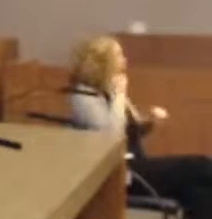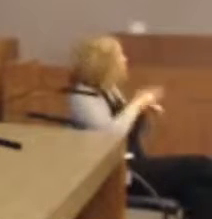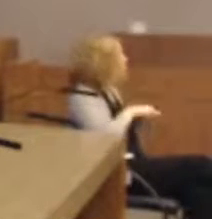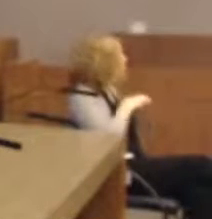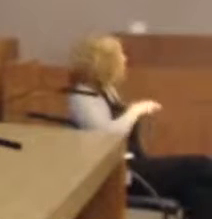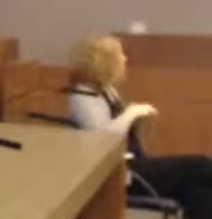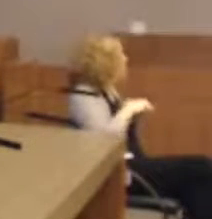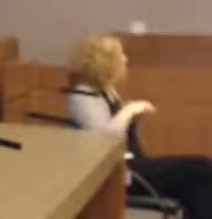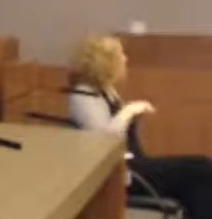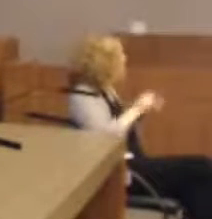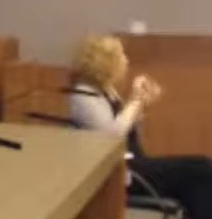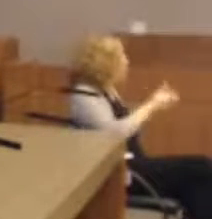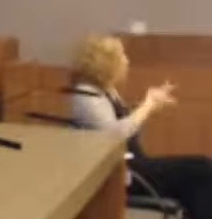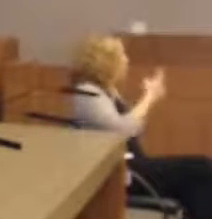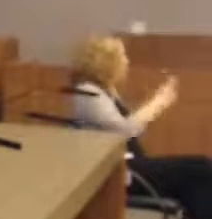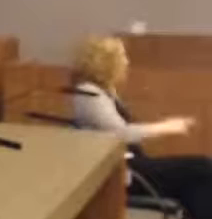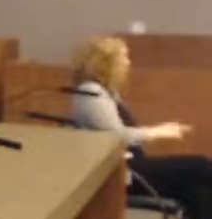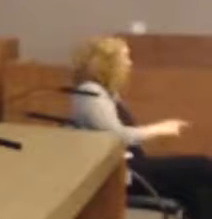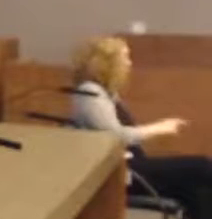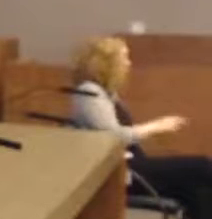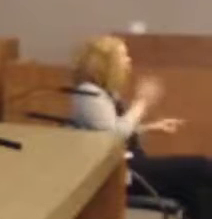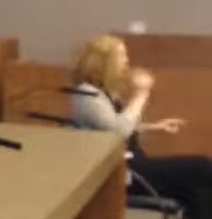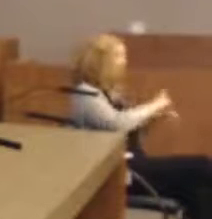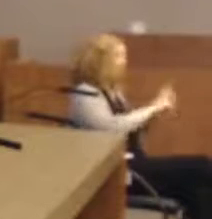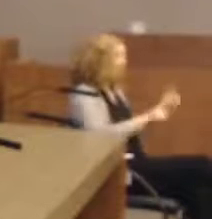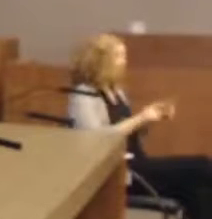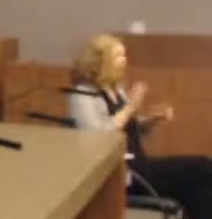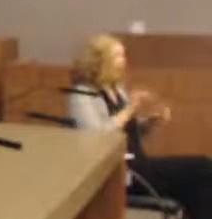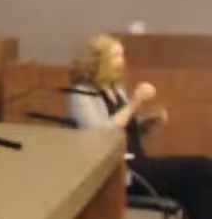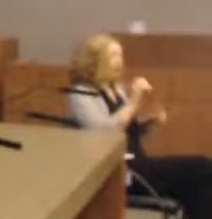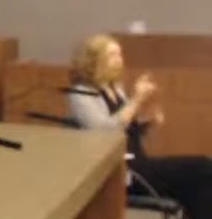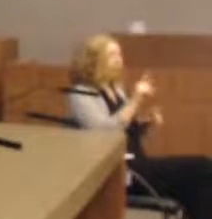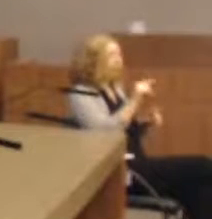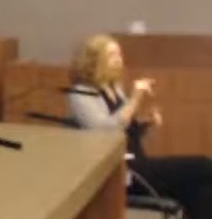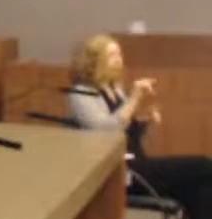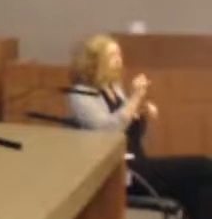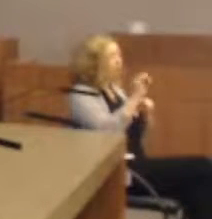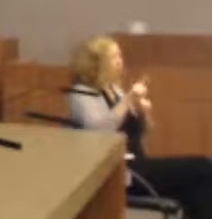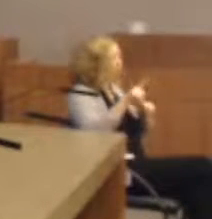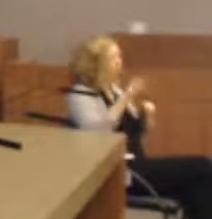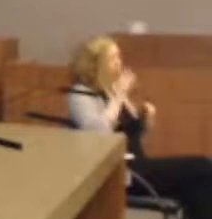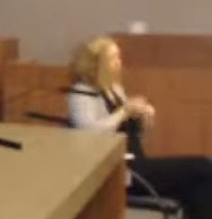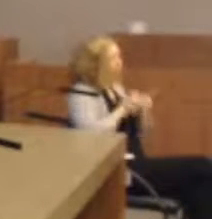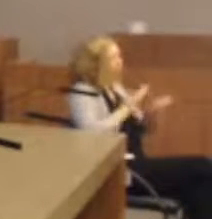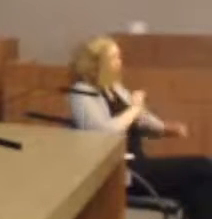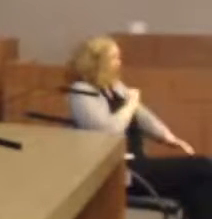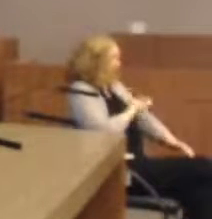and the trauma just started, or the threat just started. It reduces